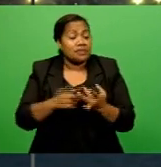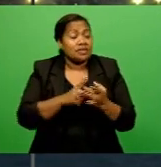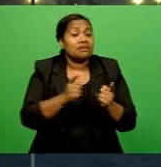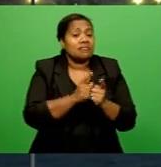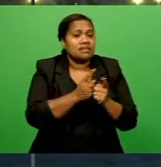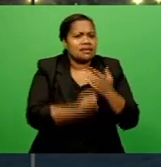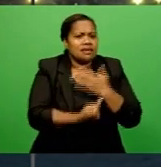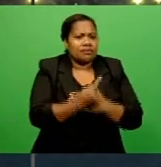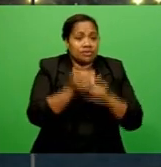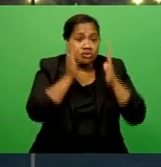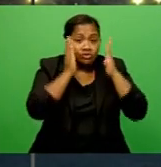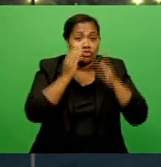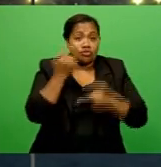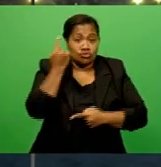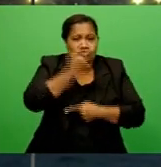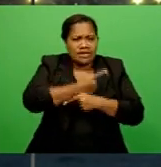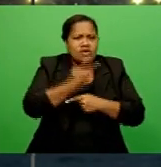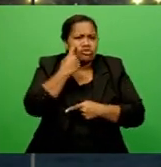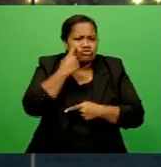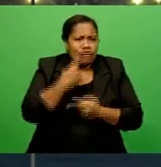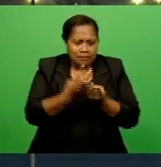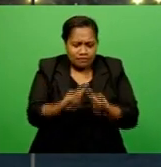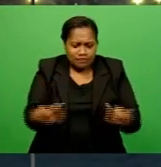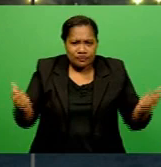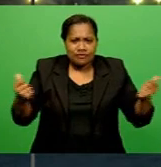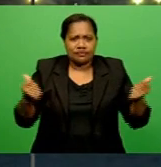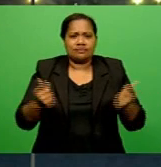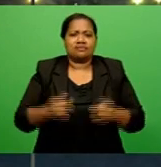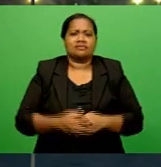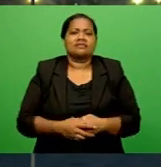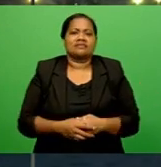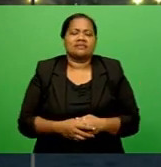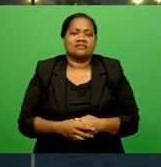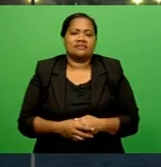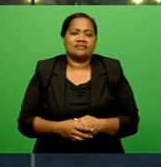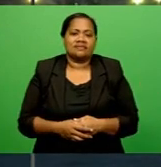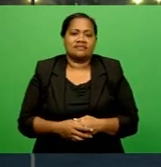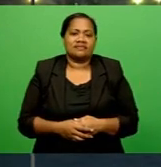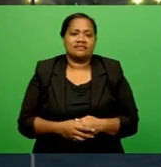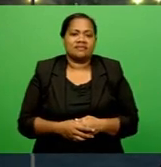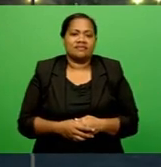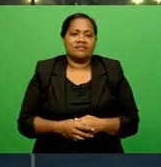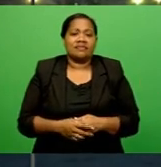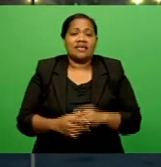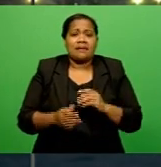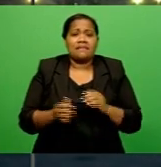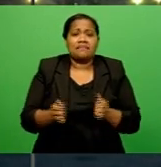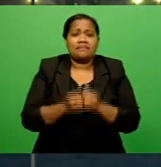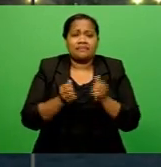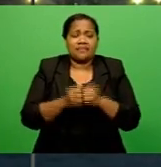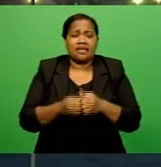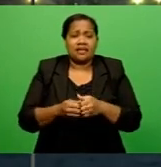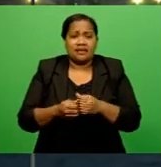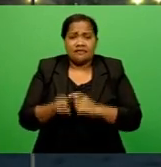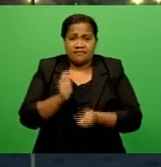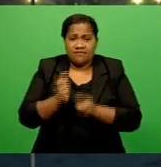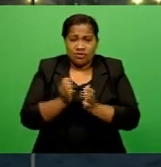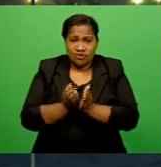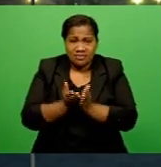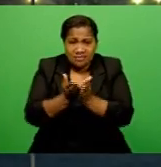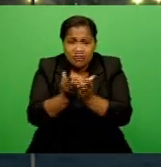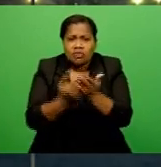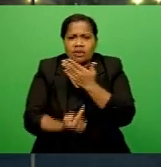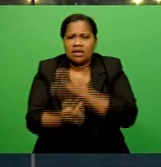church tonight to try and resolve the situation. Many fishing vessels are facing a shortage of qualified